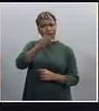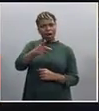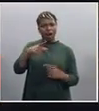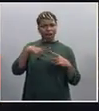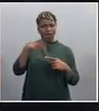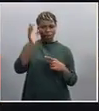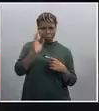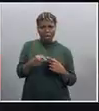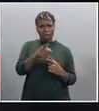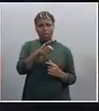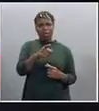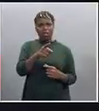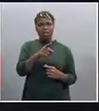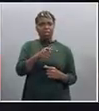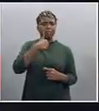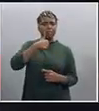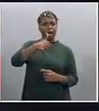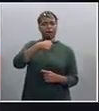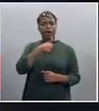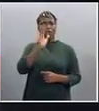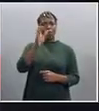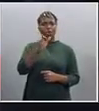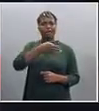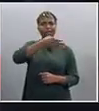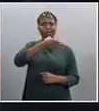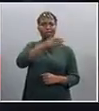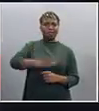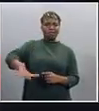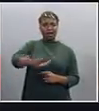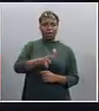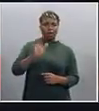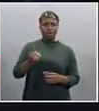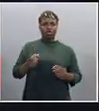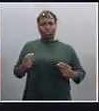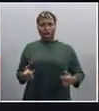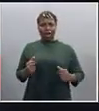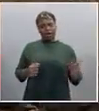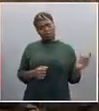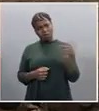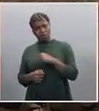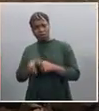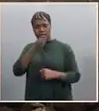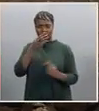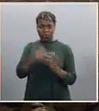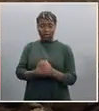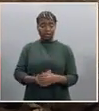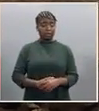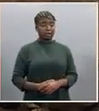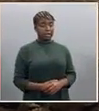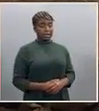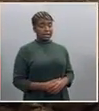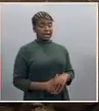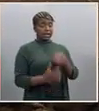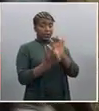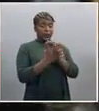sizovula nizophila kamnani ngoba sizovula nama tavern khona la nizokhona ukuthi nizophuza nathi. Eventually, law